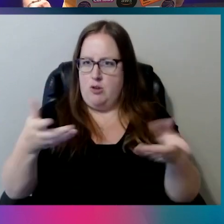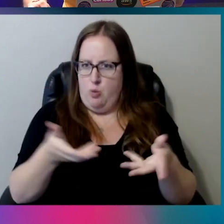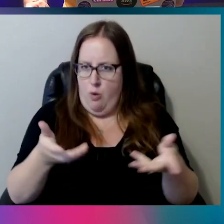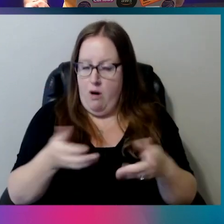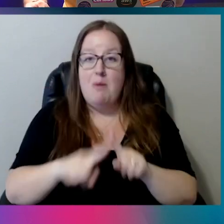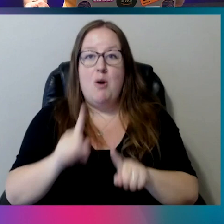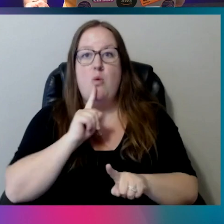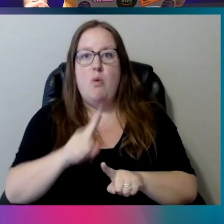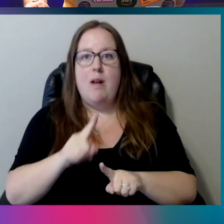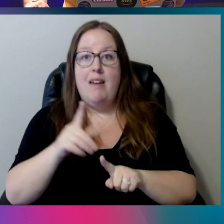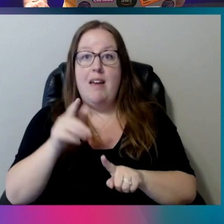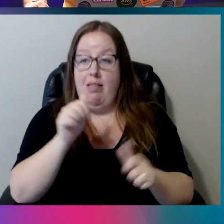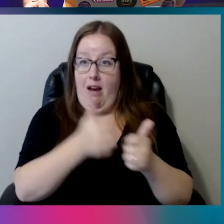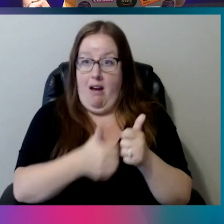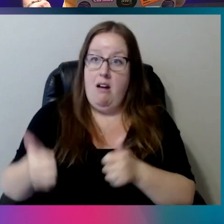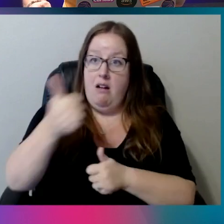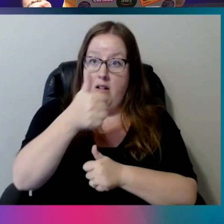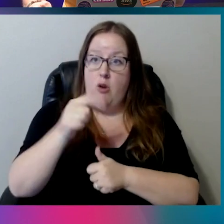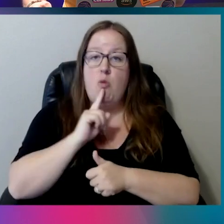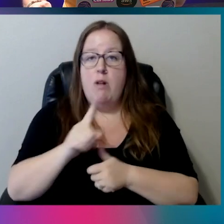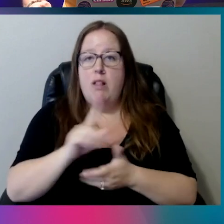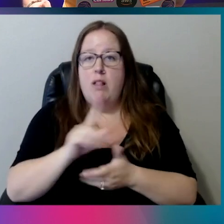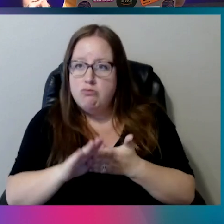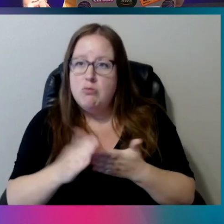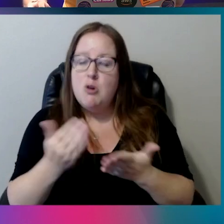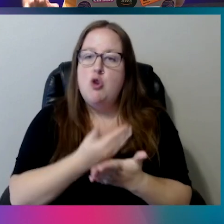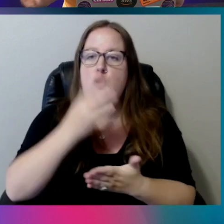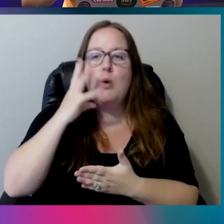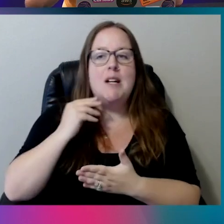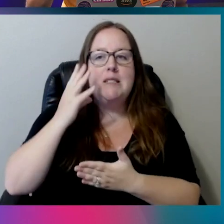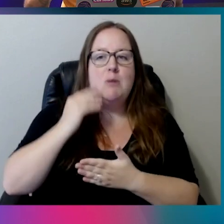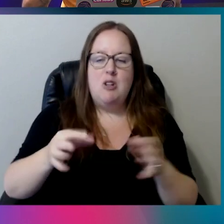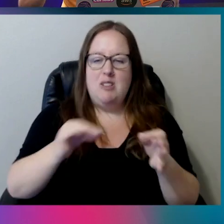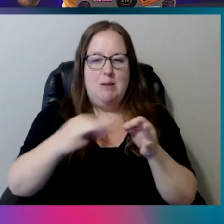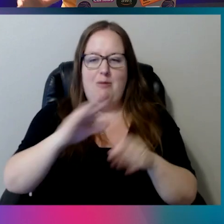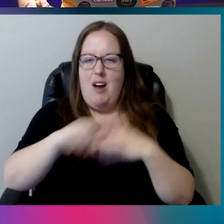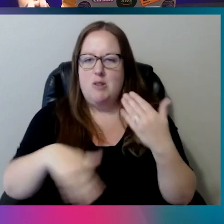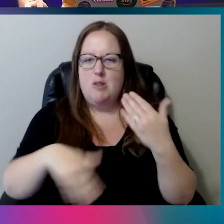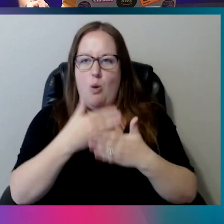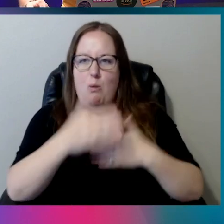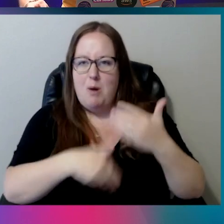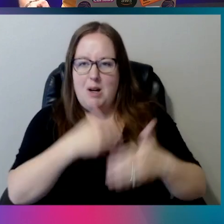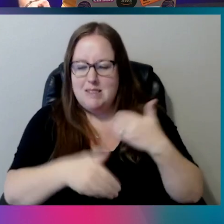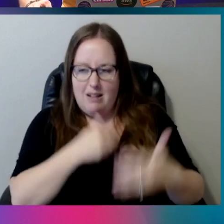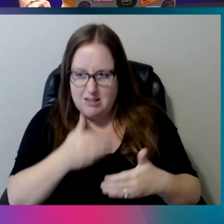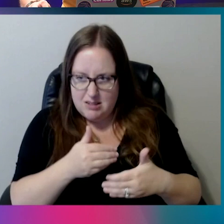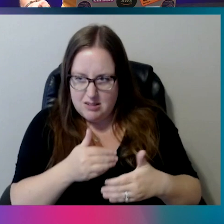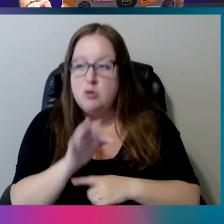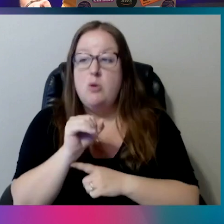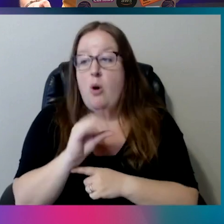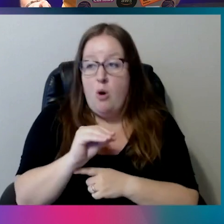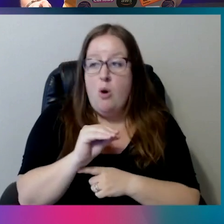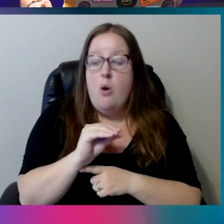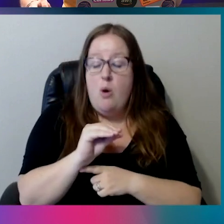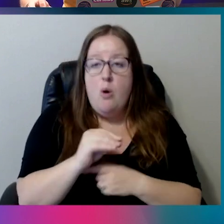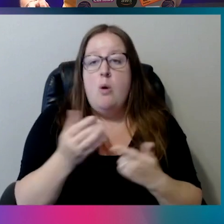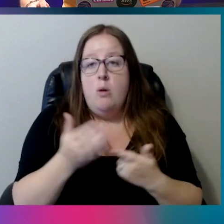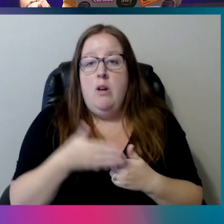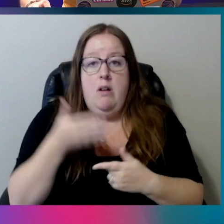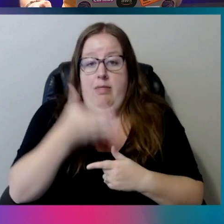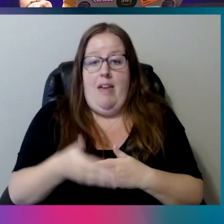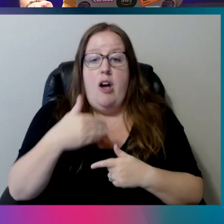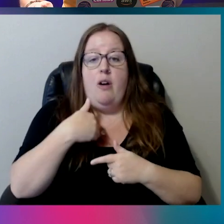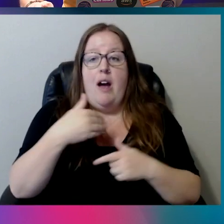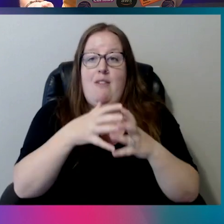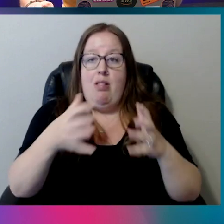superseded by a really nice new experience that just simplifies the whole process. So in here, I've got a log from this morning's